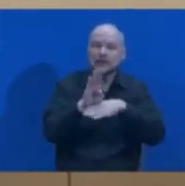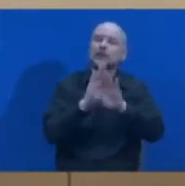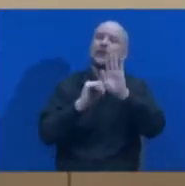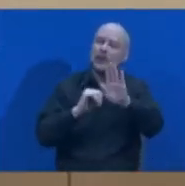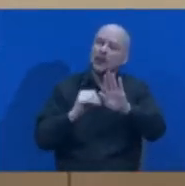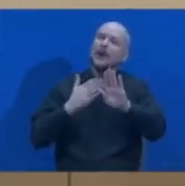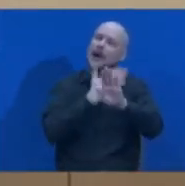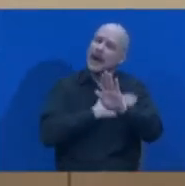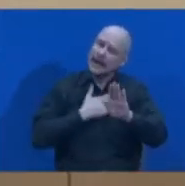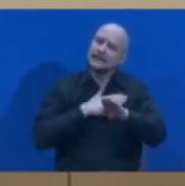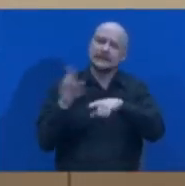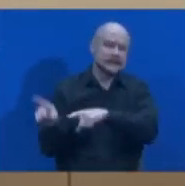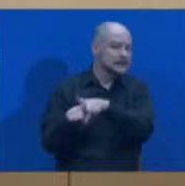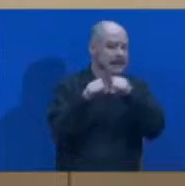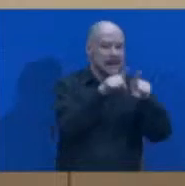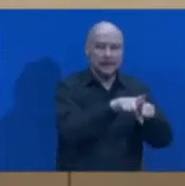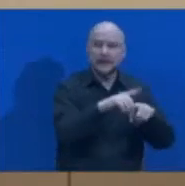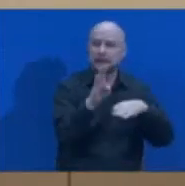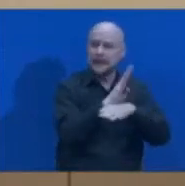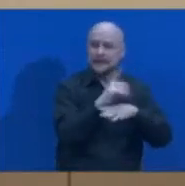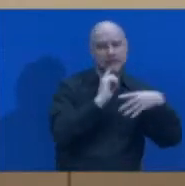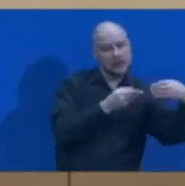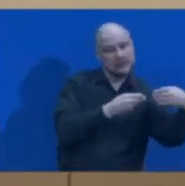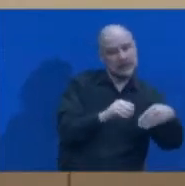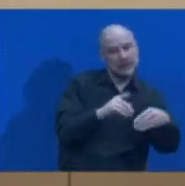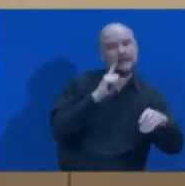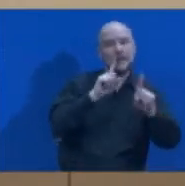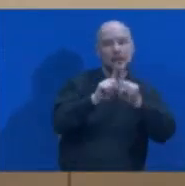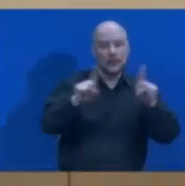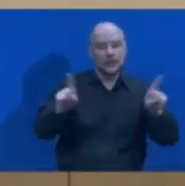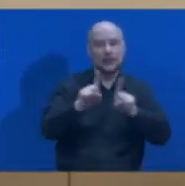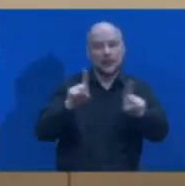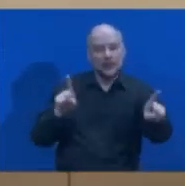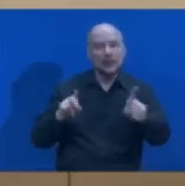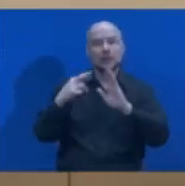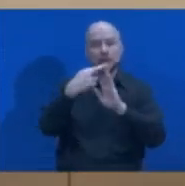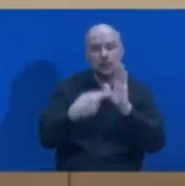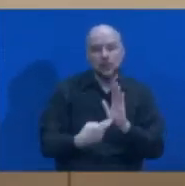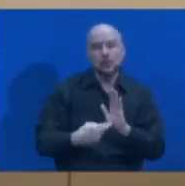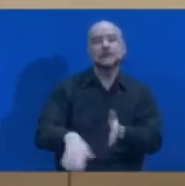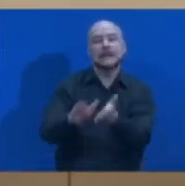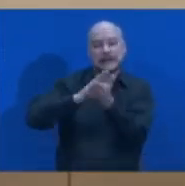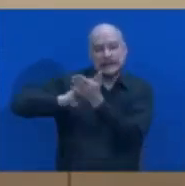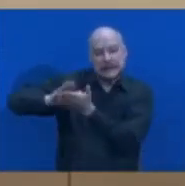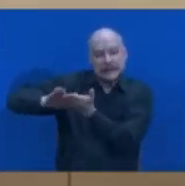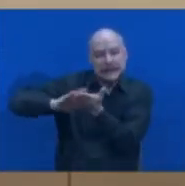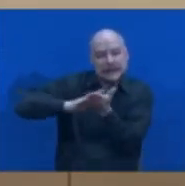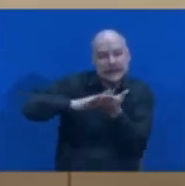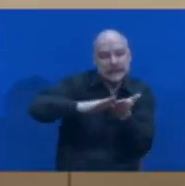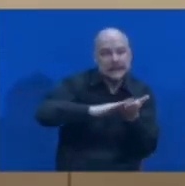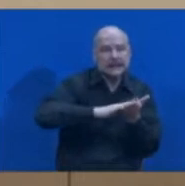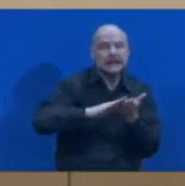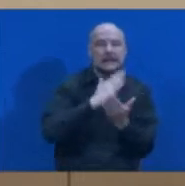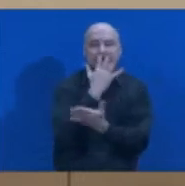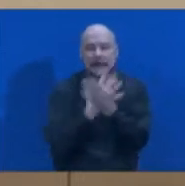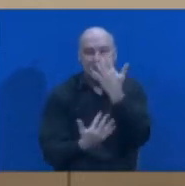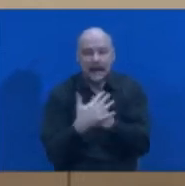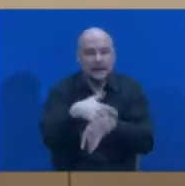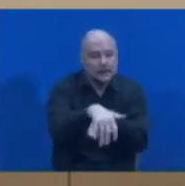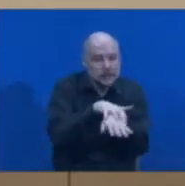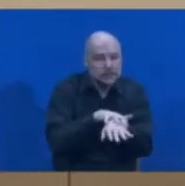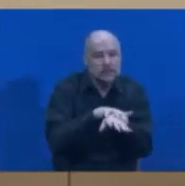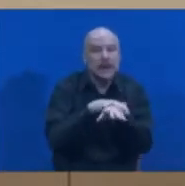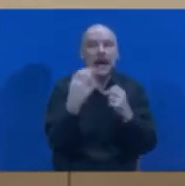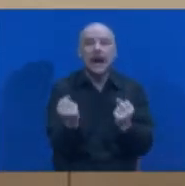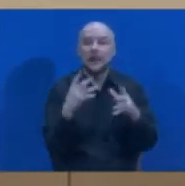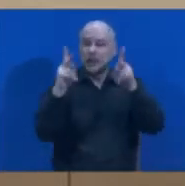we're asking retail to do in terms of social distancing and cleaning and limiting the number of individuals in a